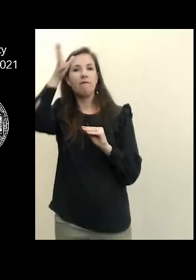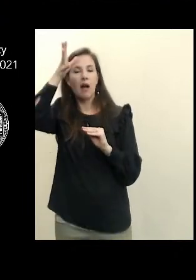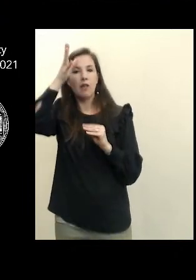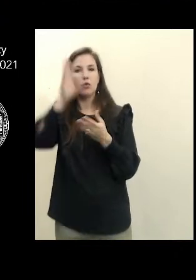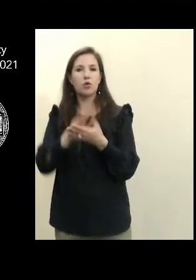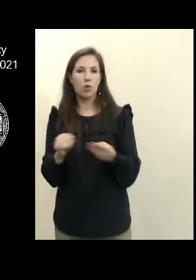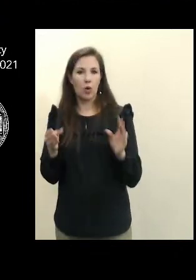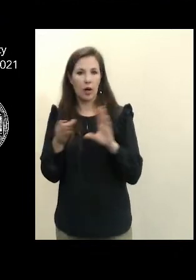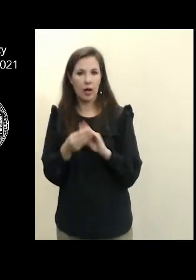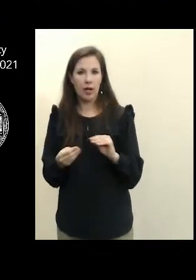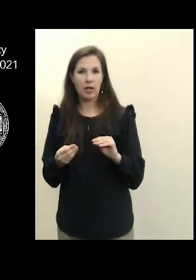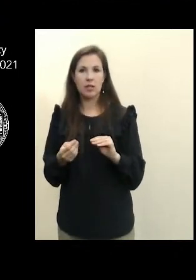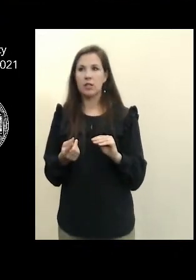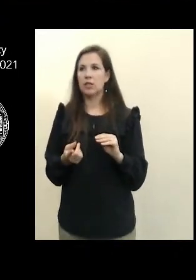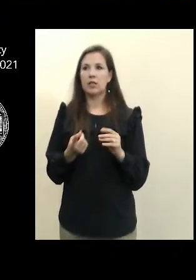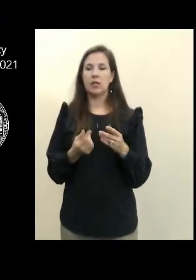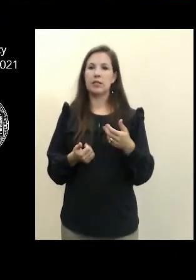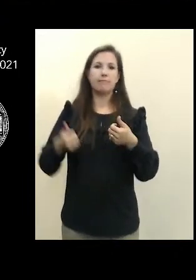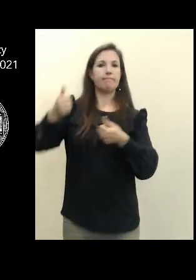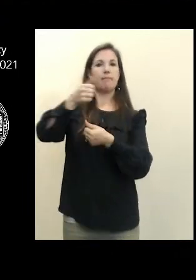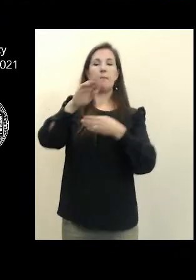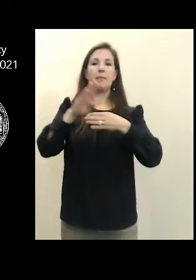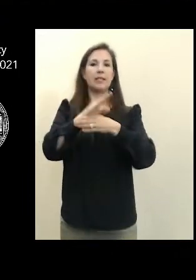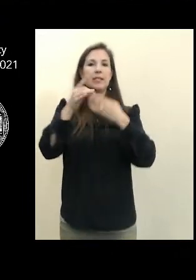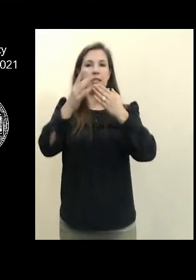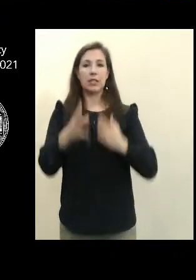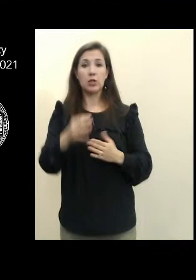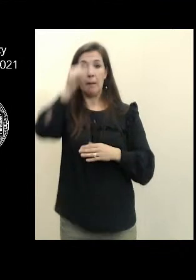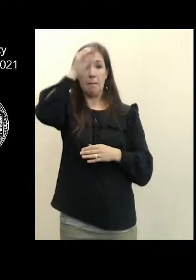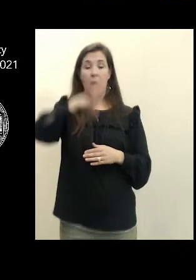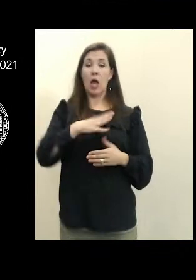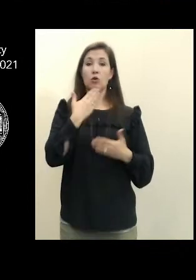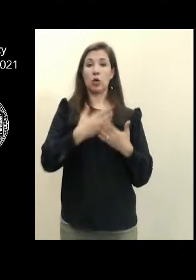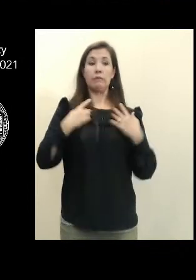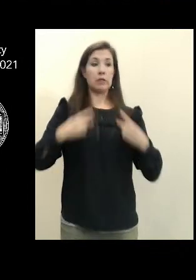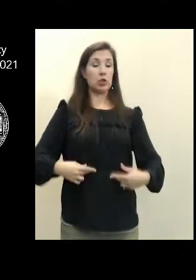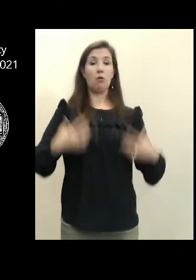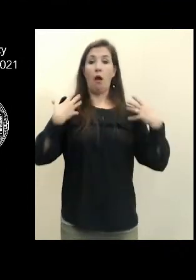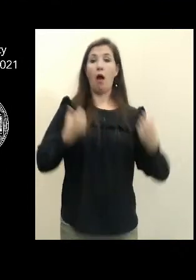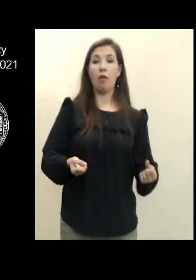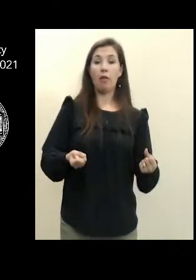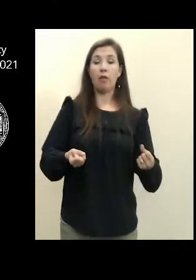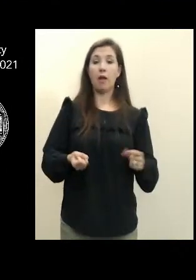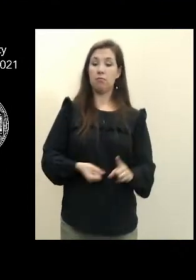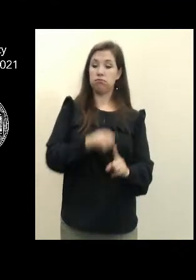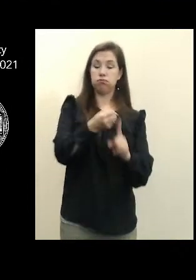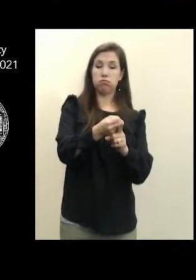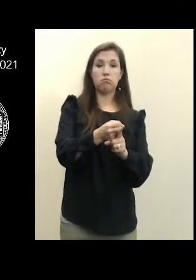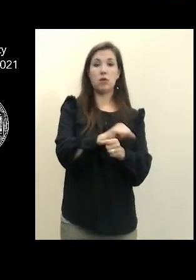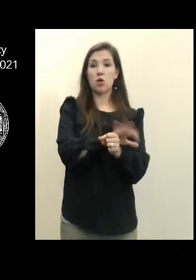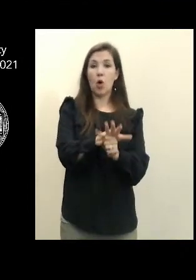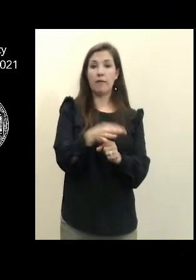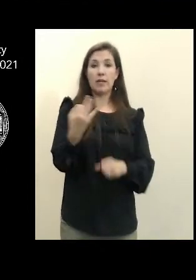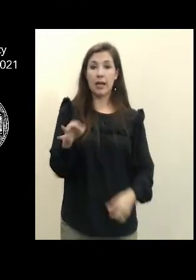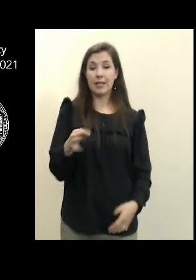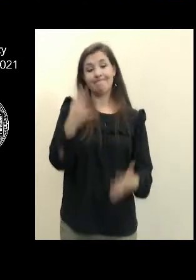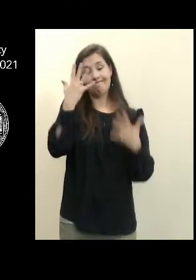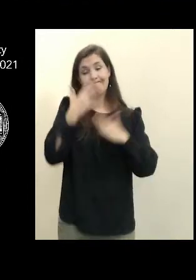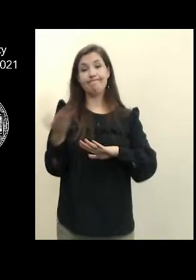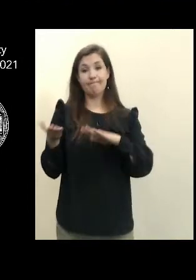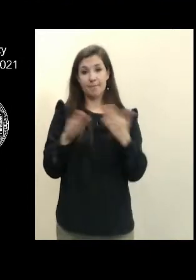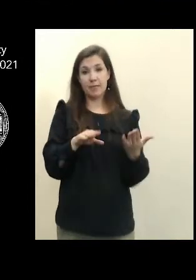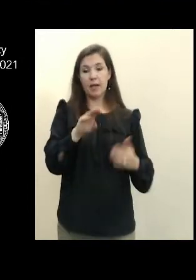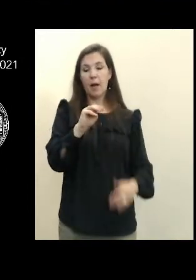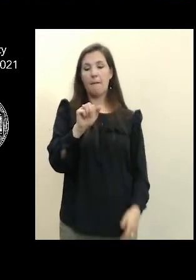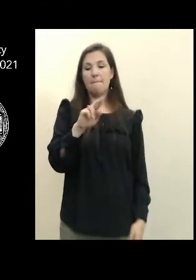of the most well-known business leaders in this community, a gentleman who was in good physical health, who caught COVID-19 and unfortunately died from it,